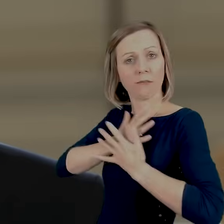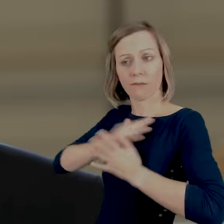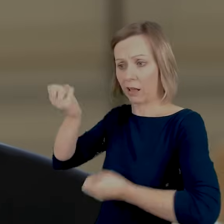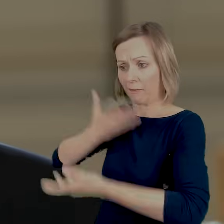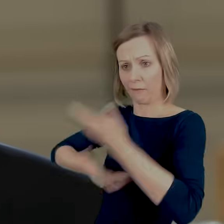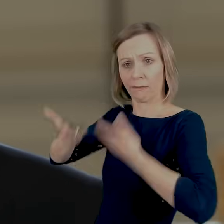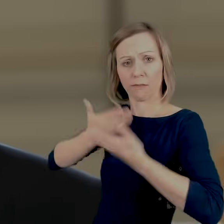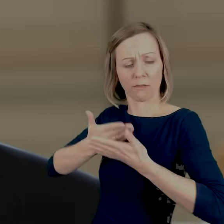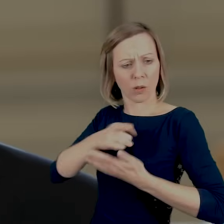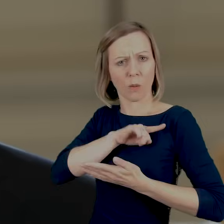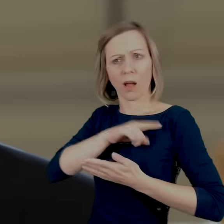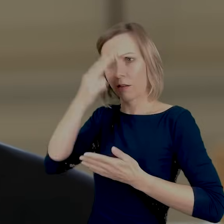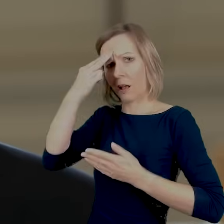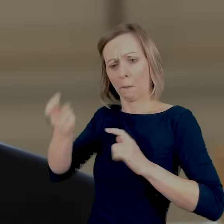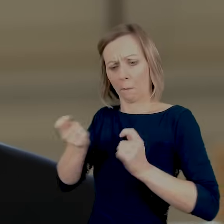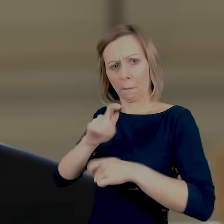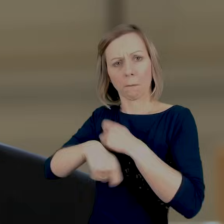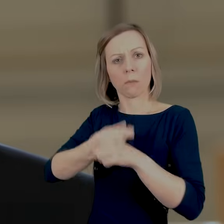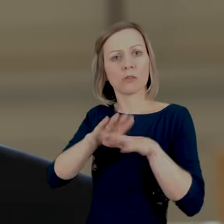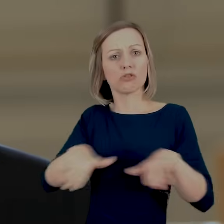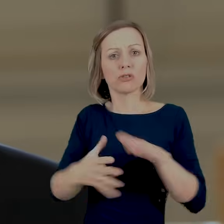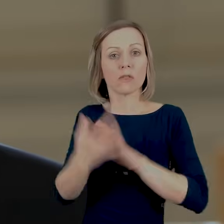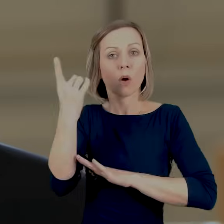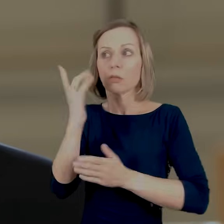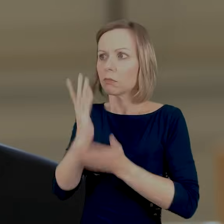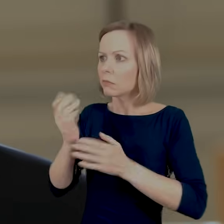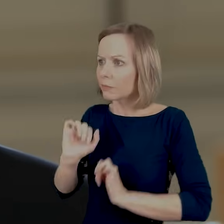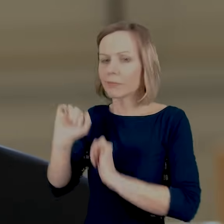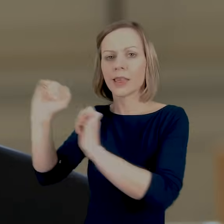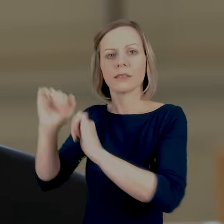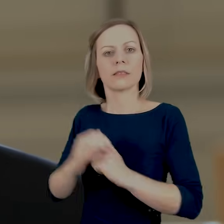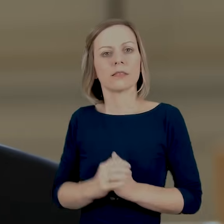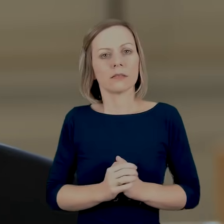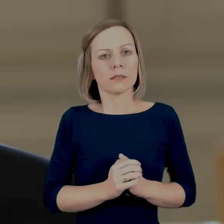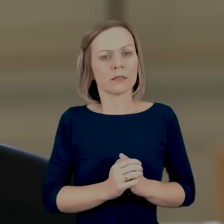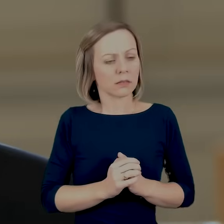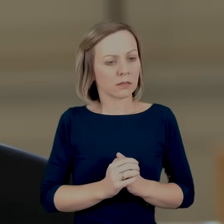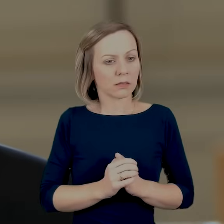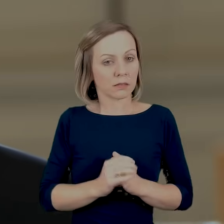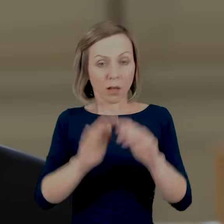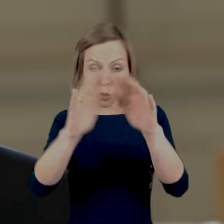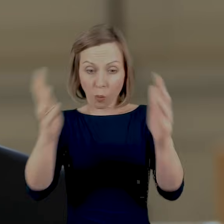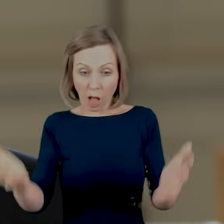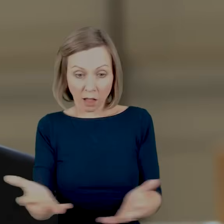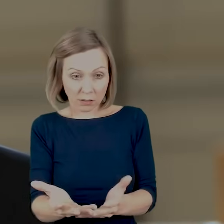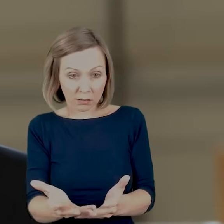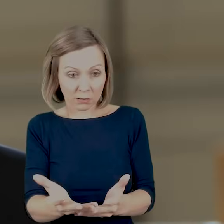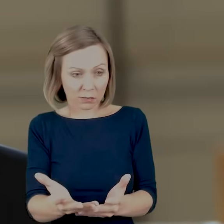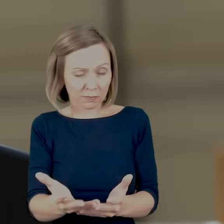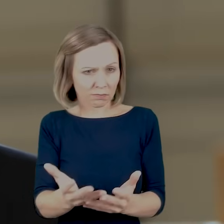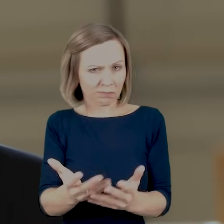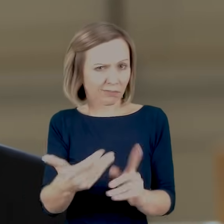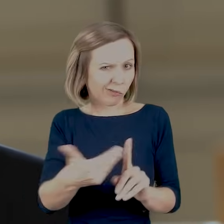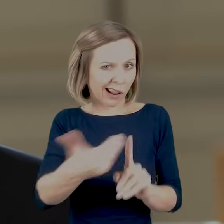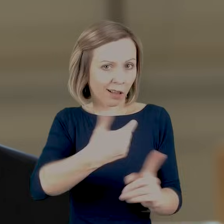See what love the Father has given us, that we should be called children of God, and that is what we are. The reason the world does not